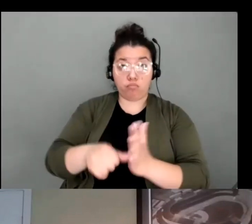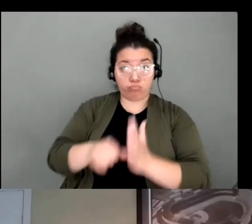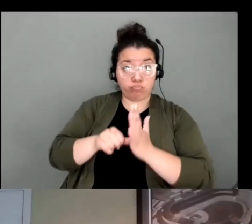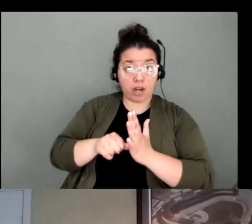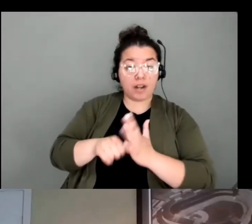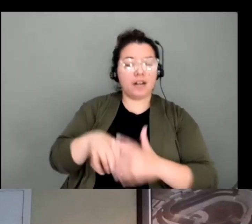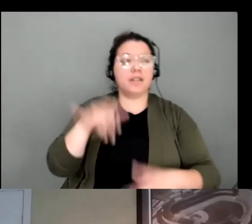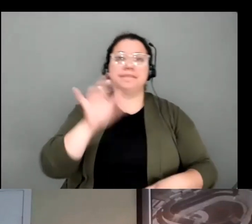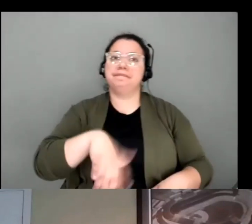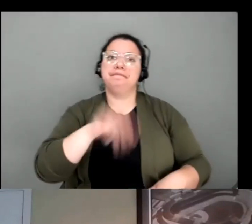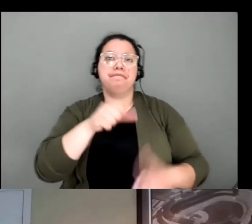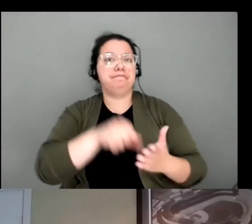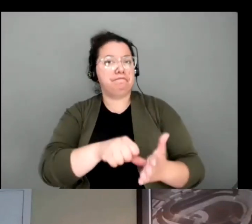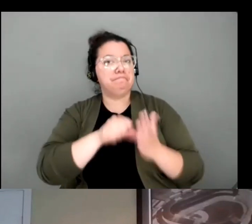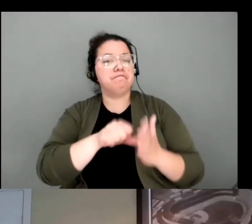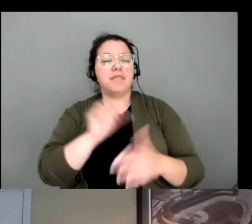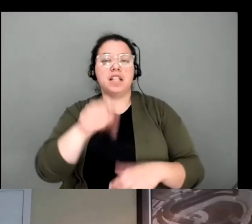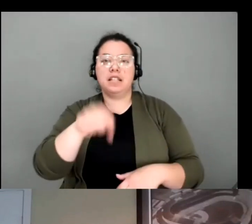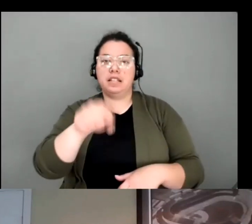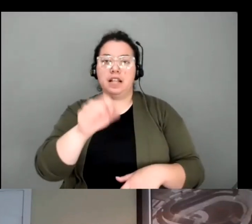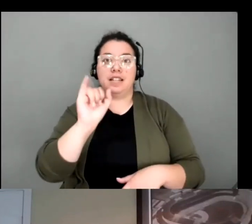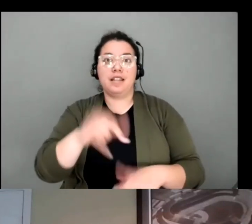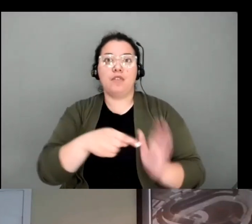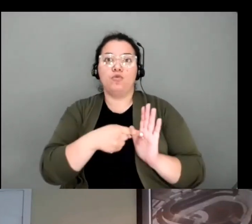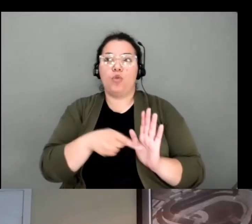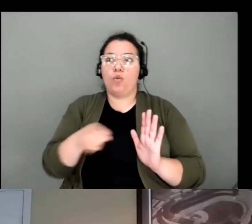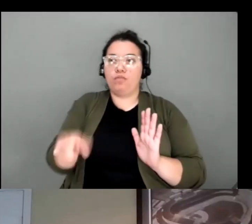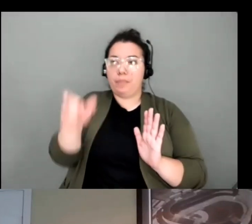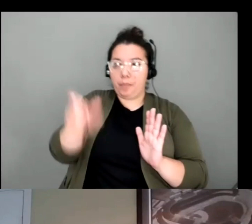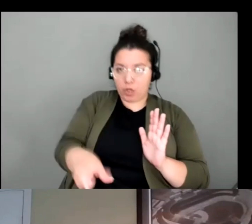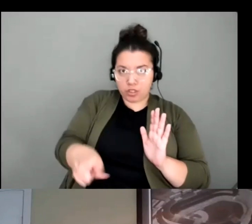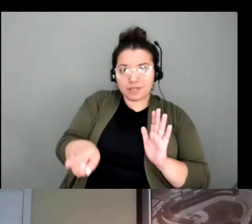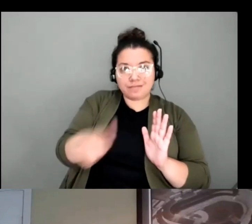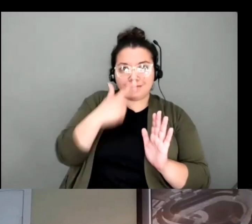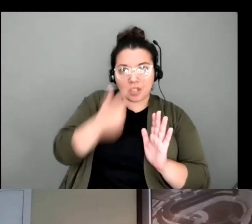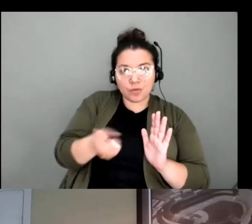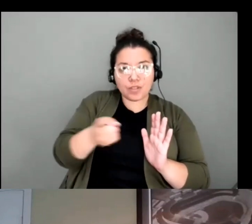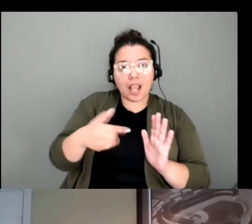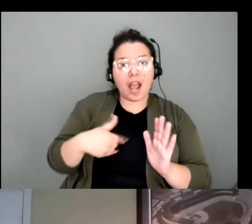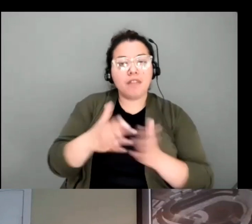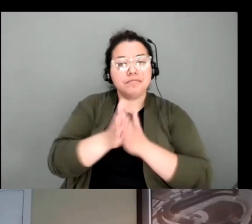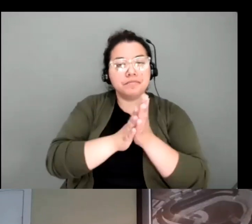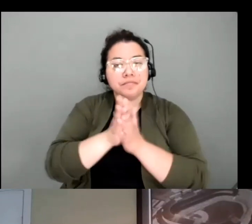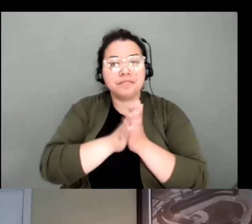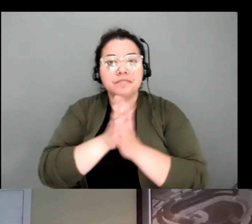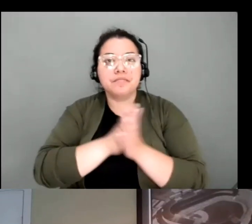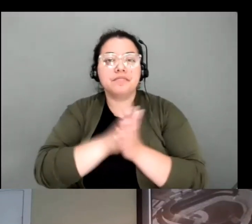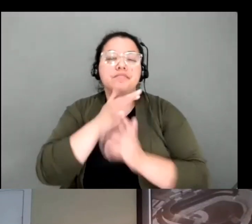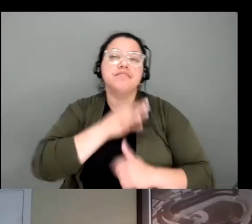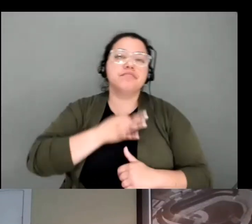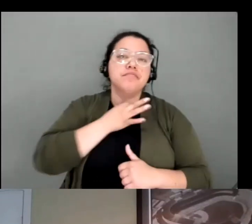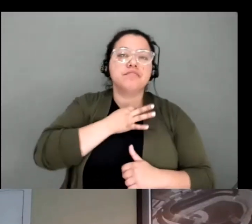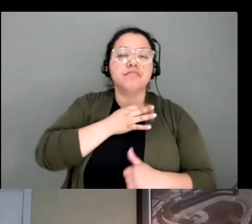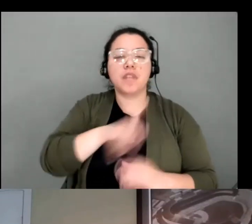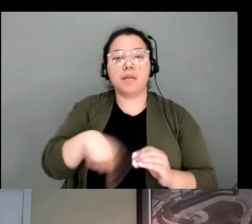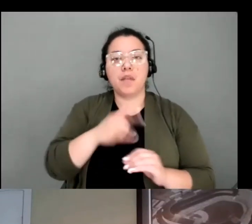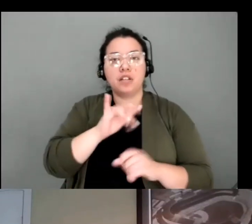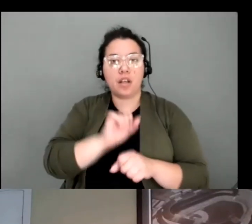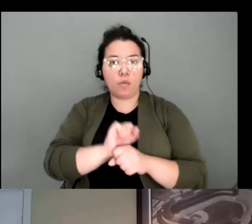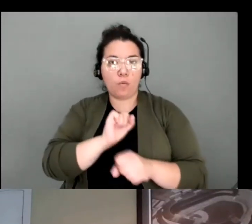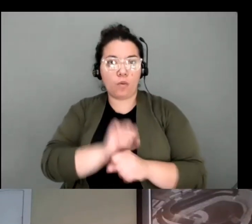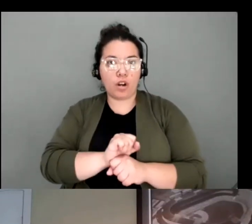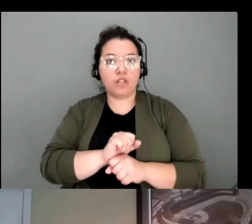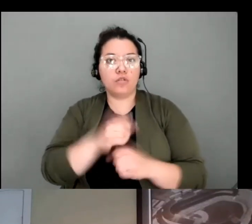it just shows how much interest and sincerity they have in wanting to come work for you or work for that particular company. That's